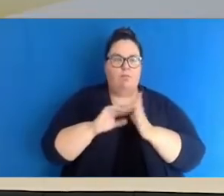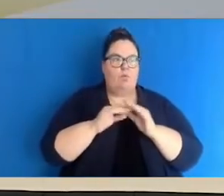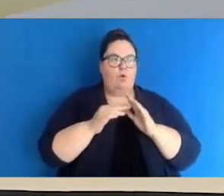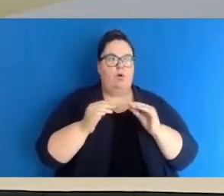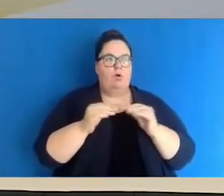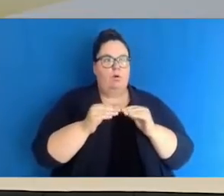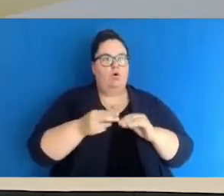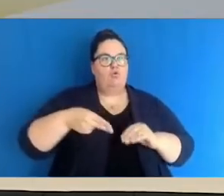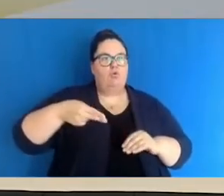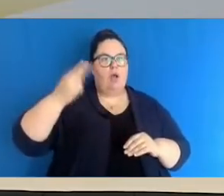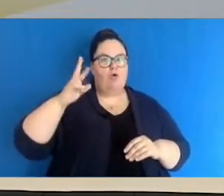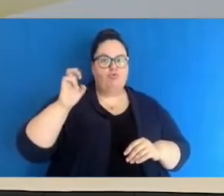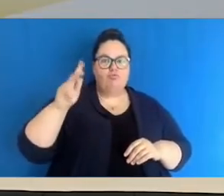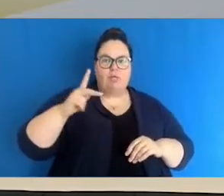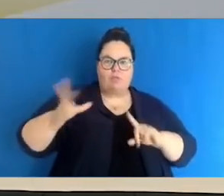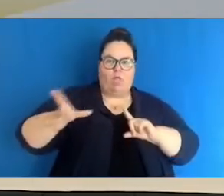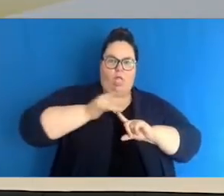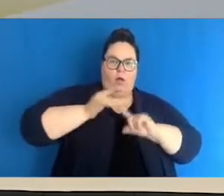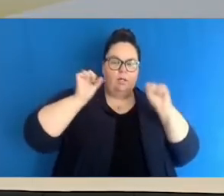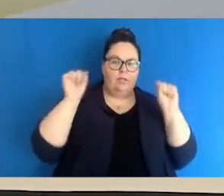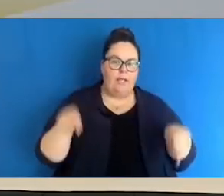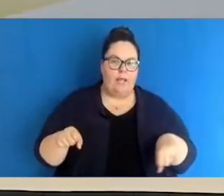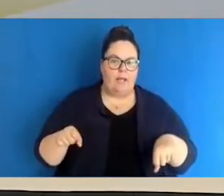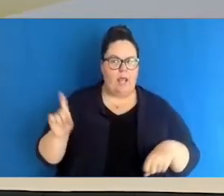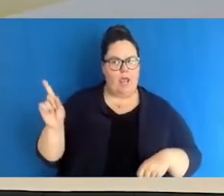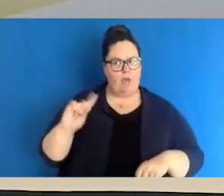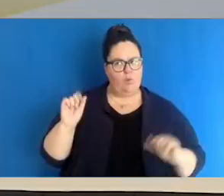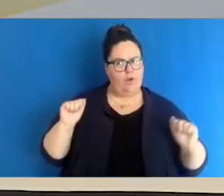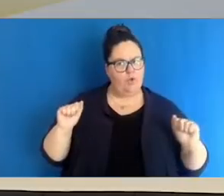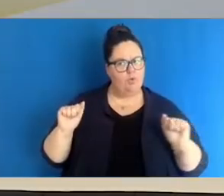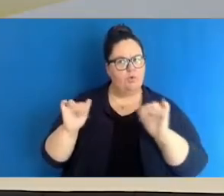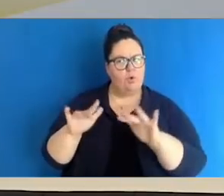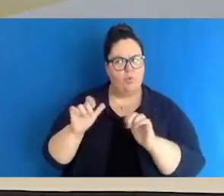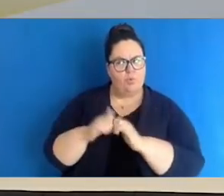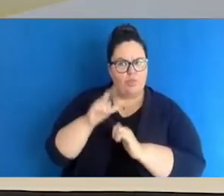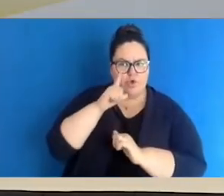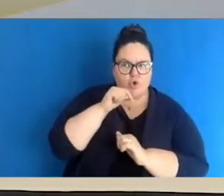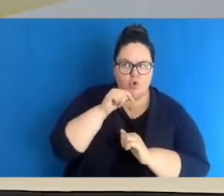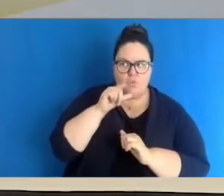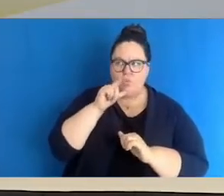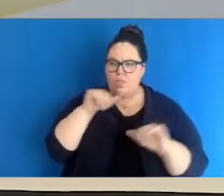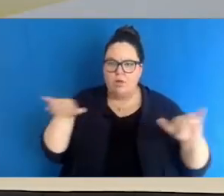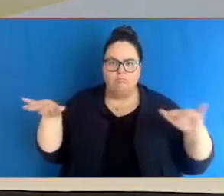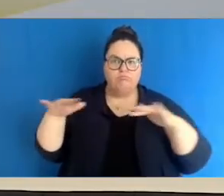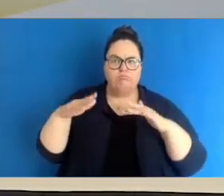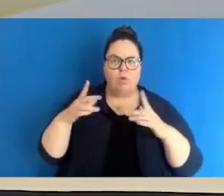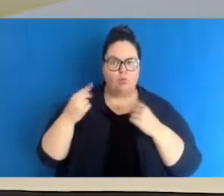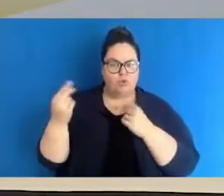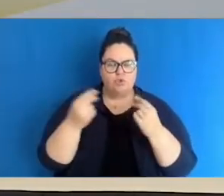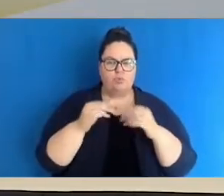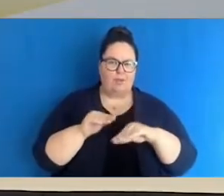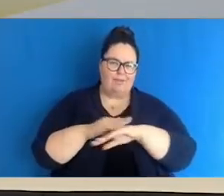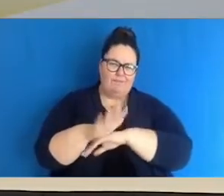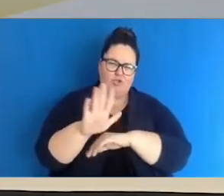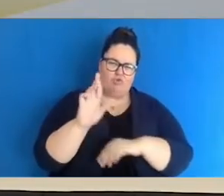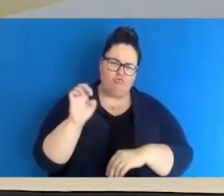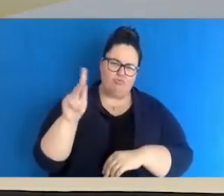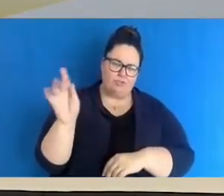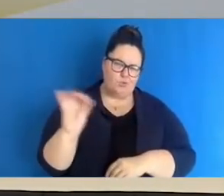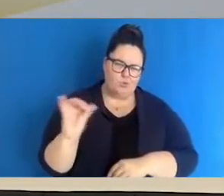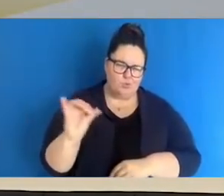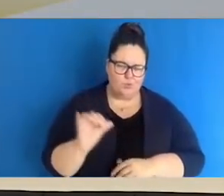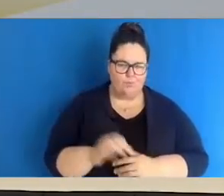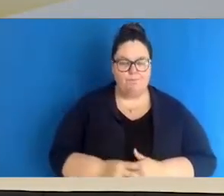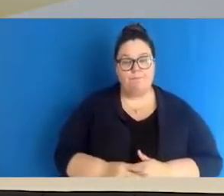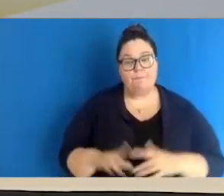infected. And the setting and activity, where we gather, with who, and what we are doing affects our risk. At the